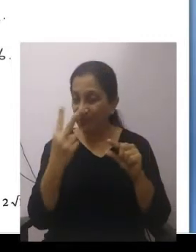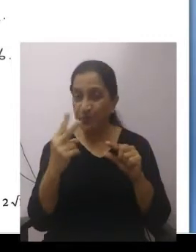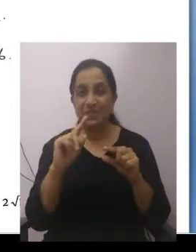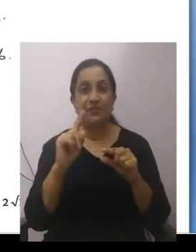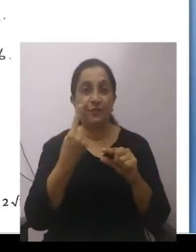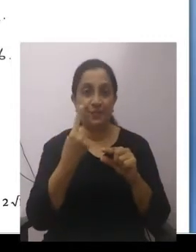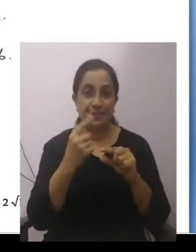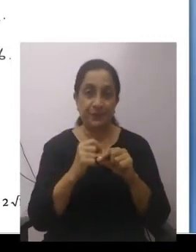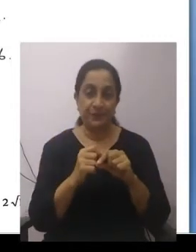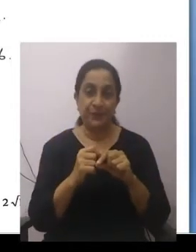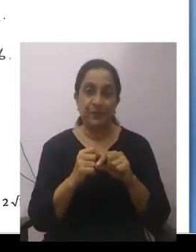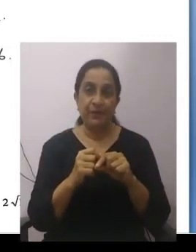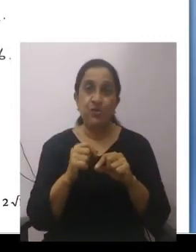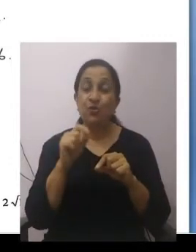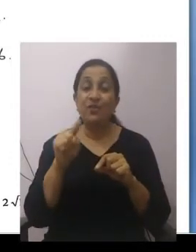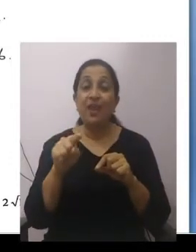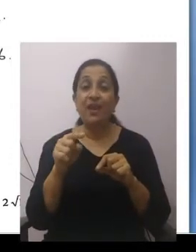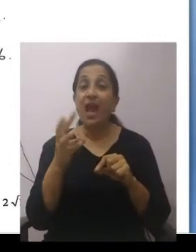first.